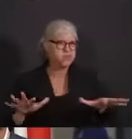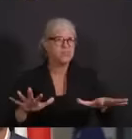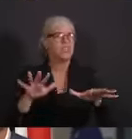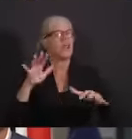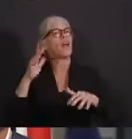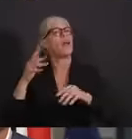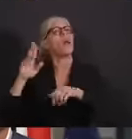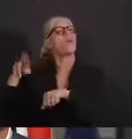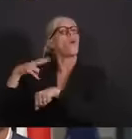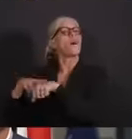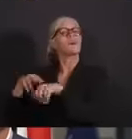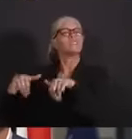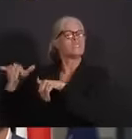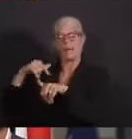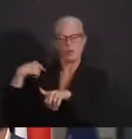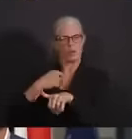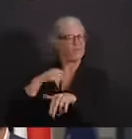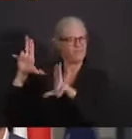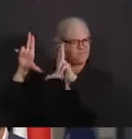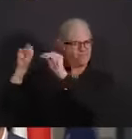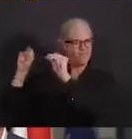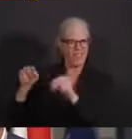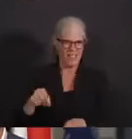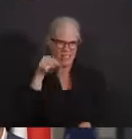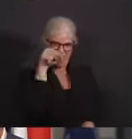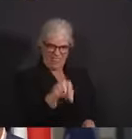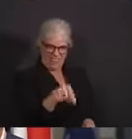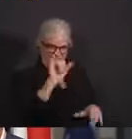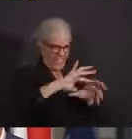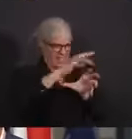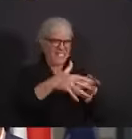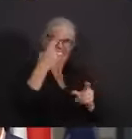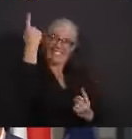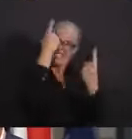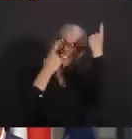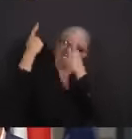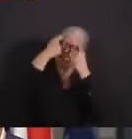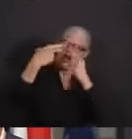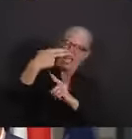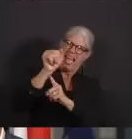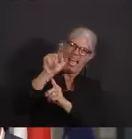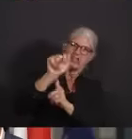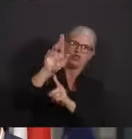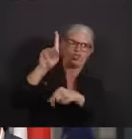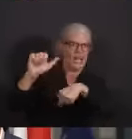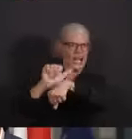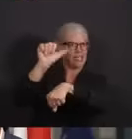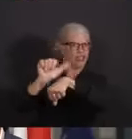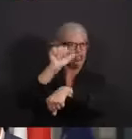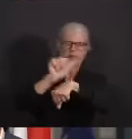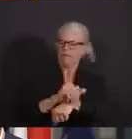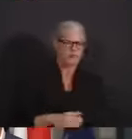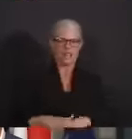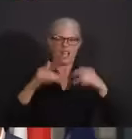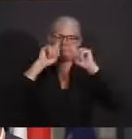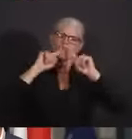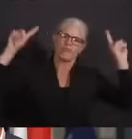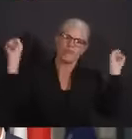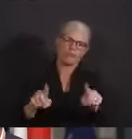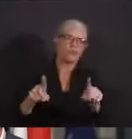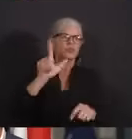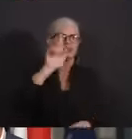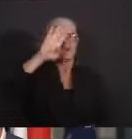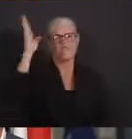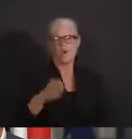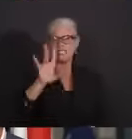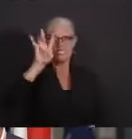business, and we said, okay, this is a hazard. Let's do emergency 24/7. and they were going, and they picked up